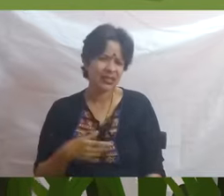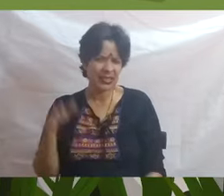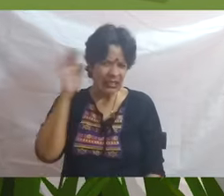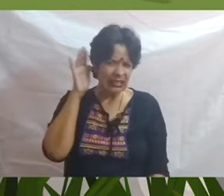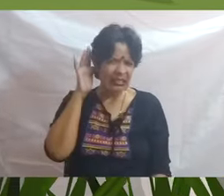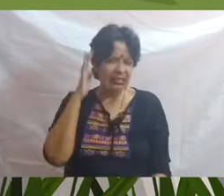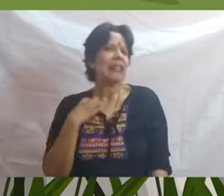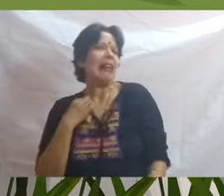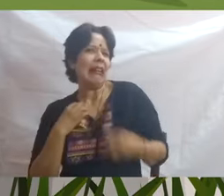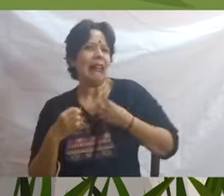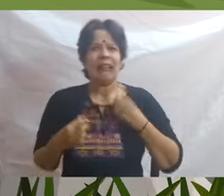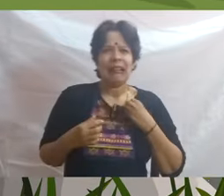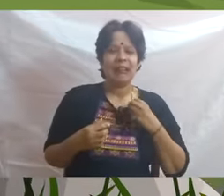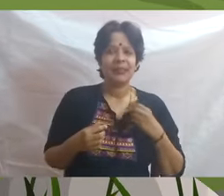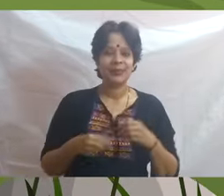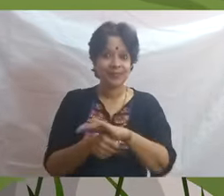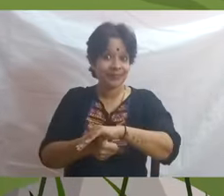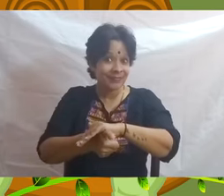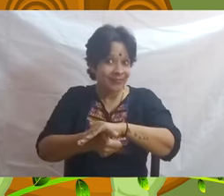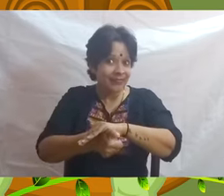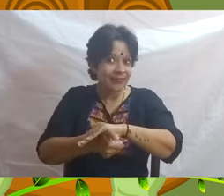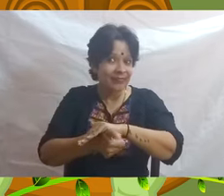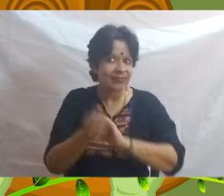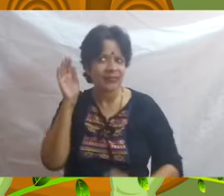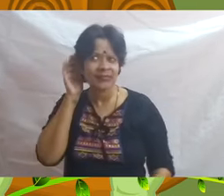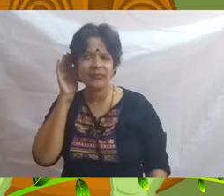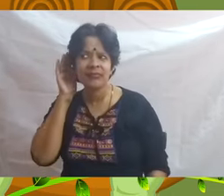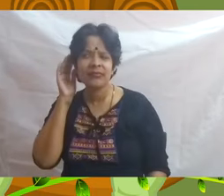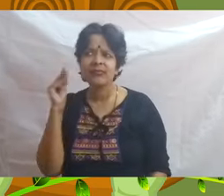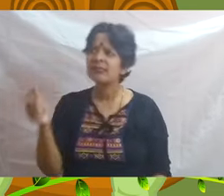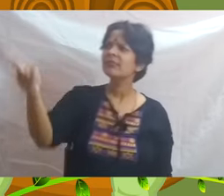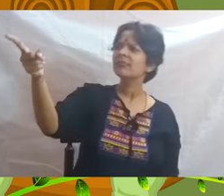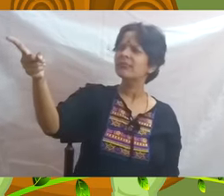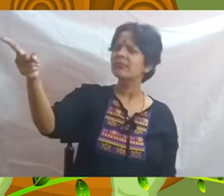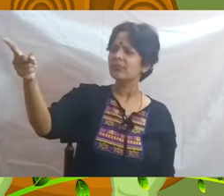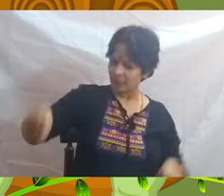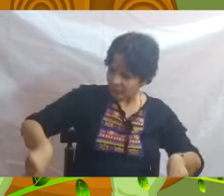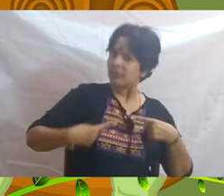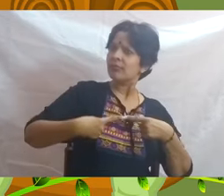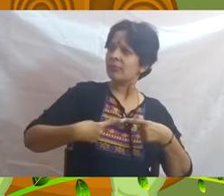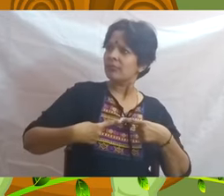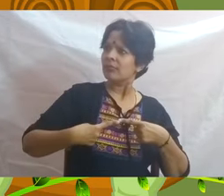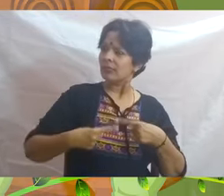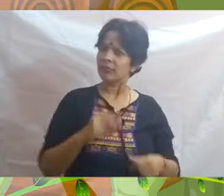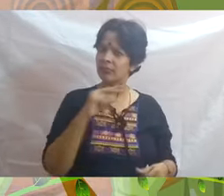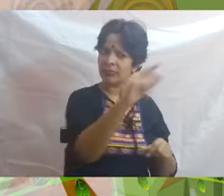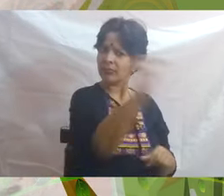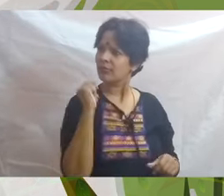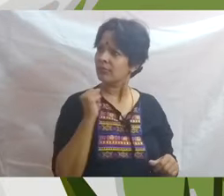One day, tired of hearing him boast, the slow and steady tortoise challenged him to a race.